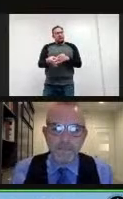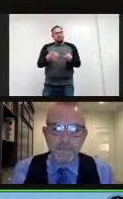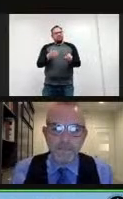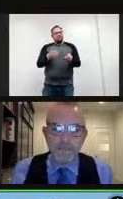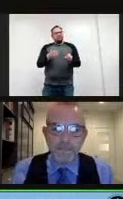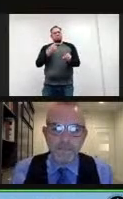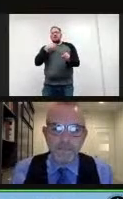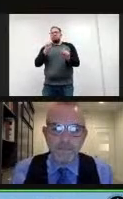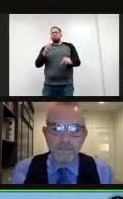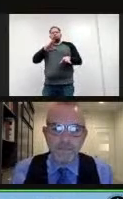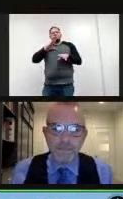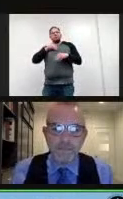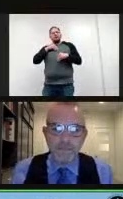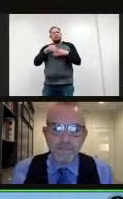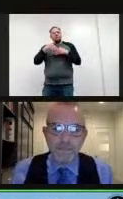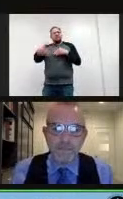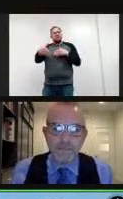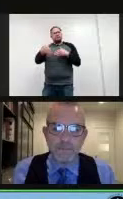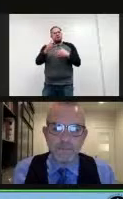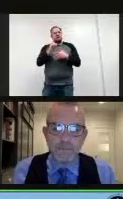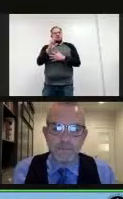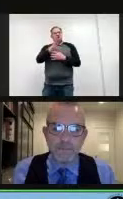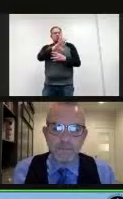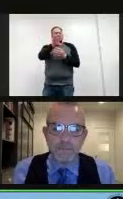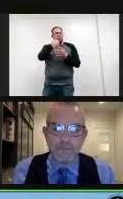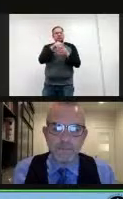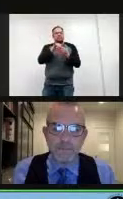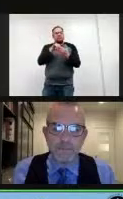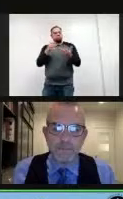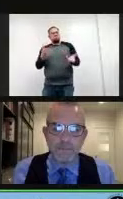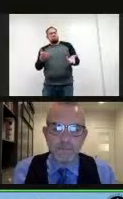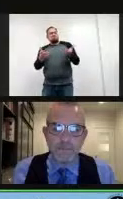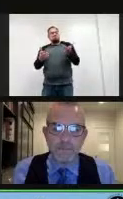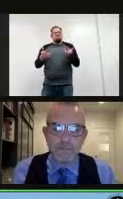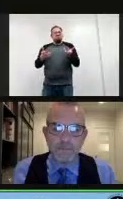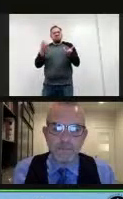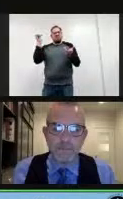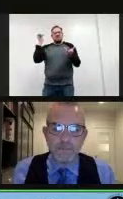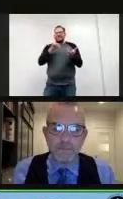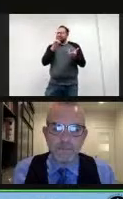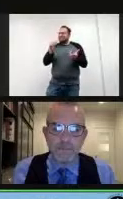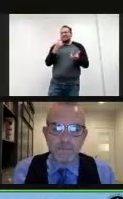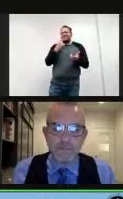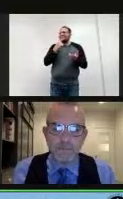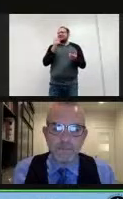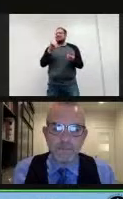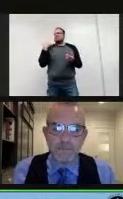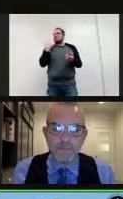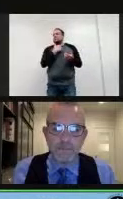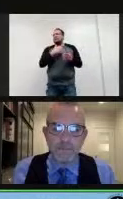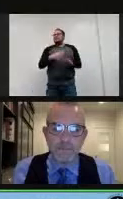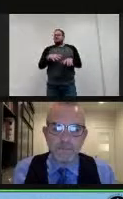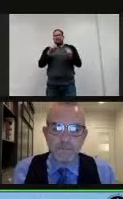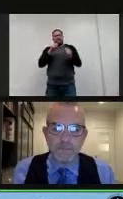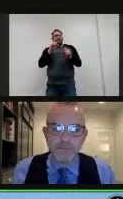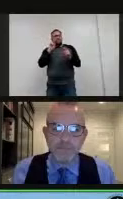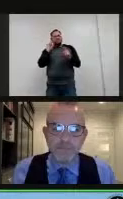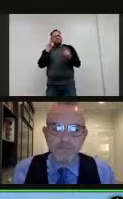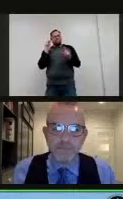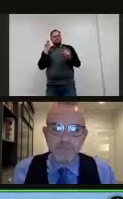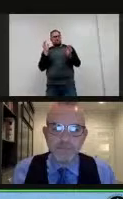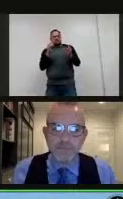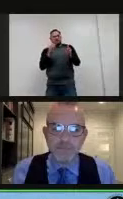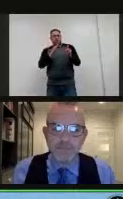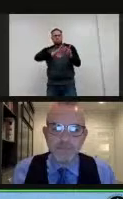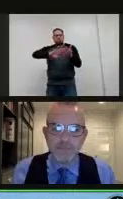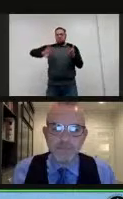the rest of the document by including that. And it kind of, this is not to say that we are taking the focus away from students. I